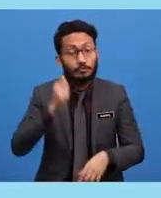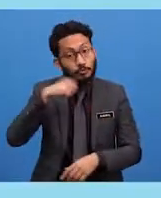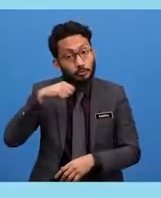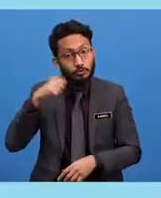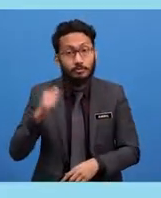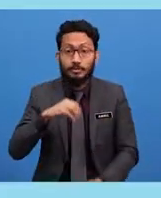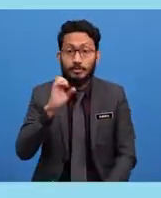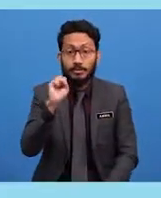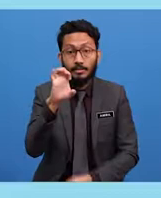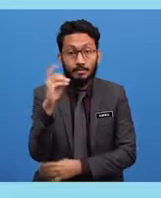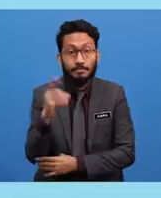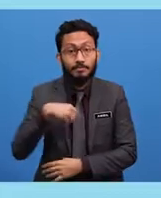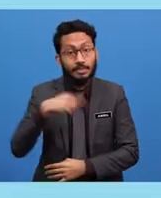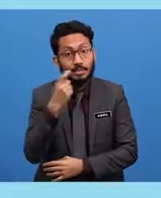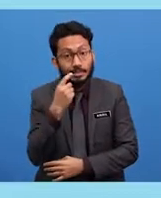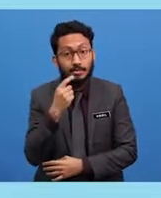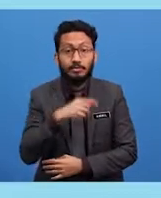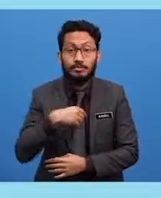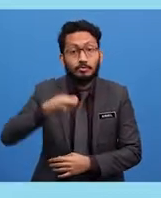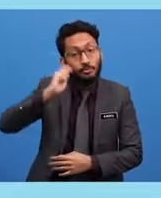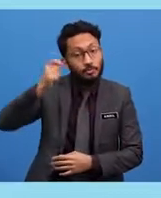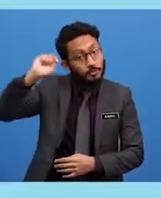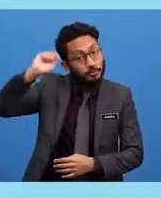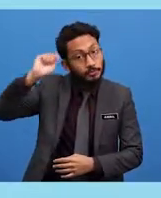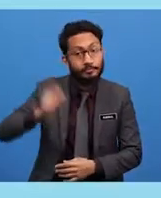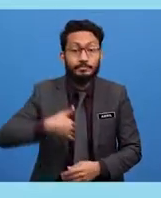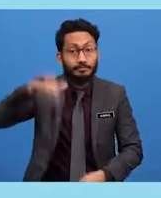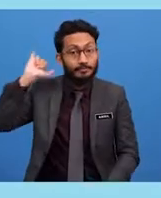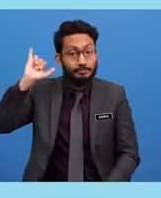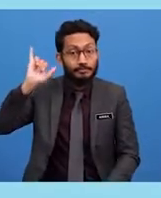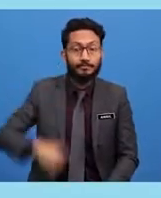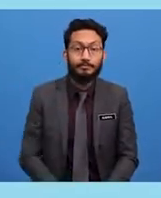my teeth and took a shower yesterday.